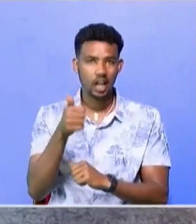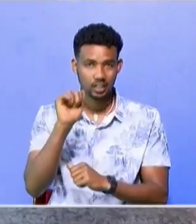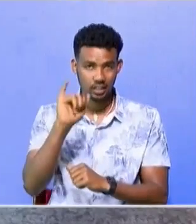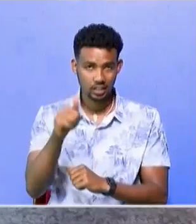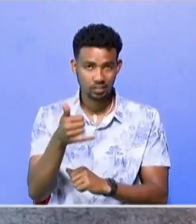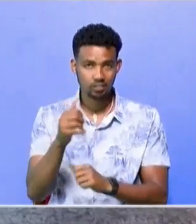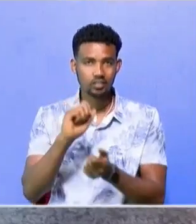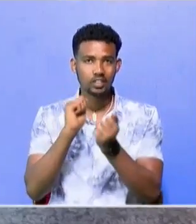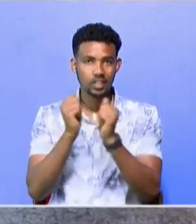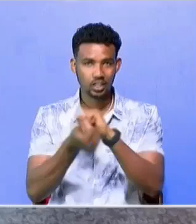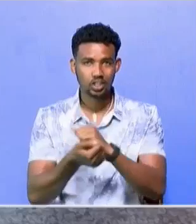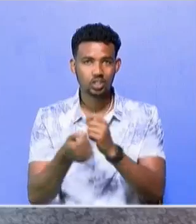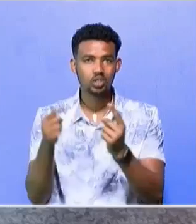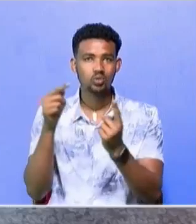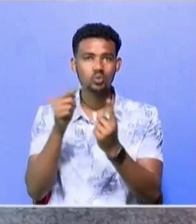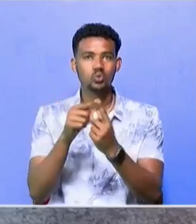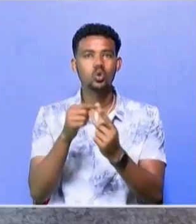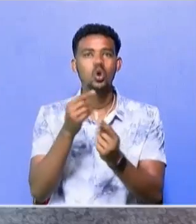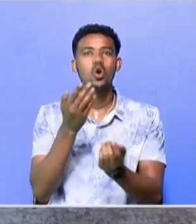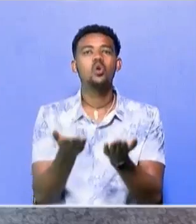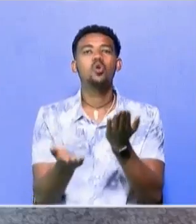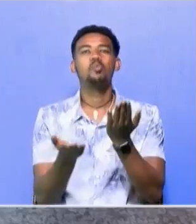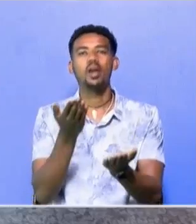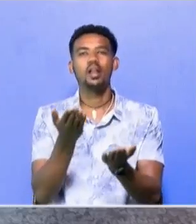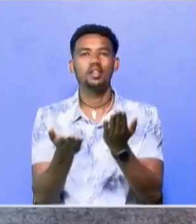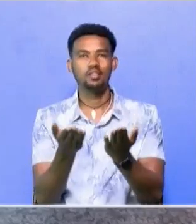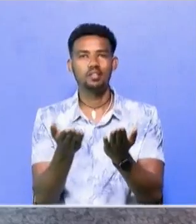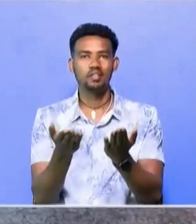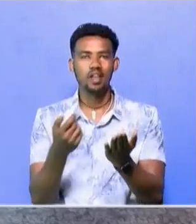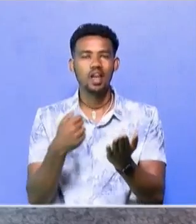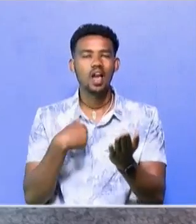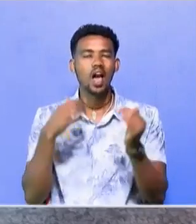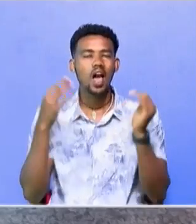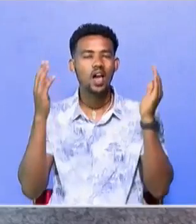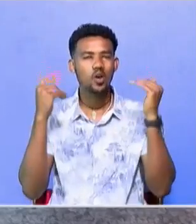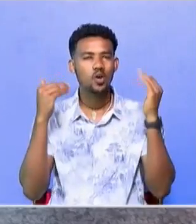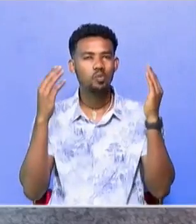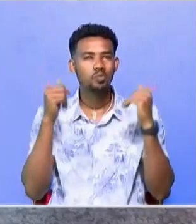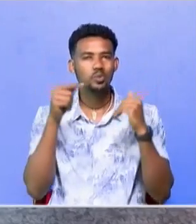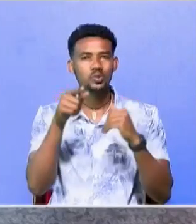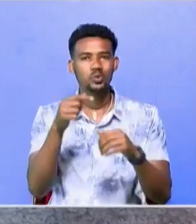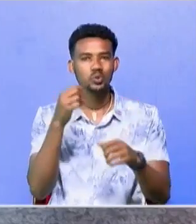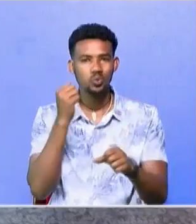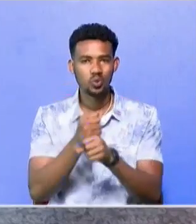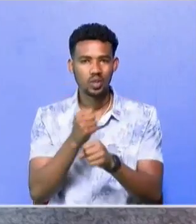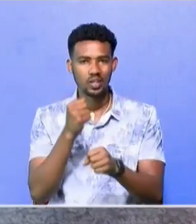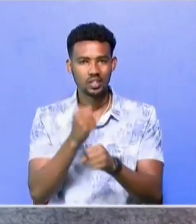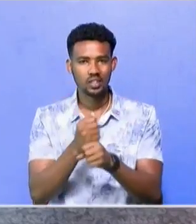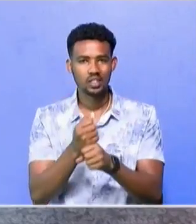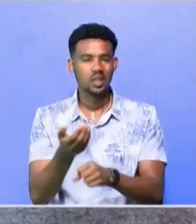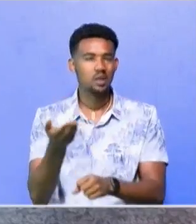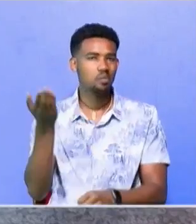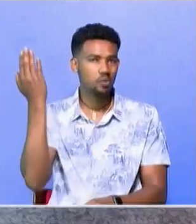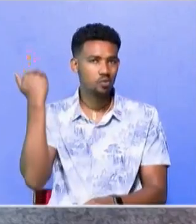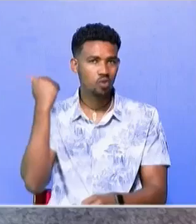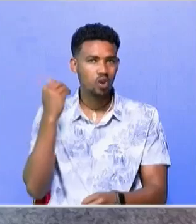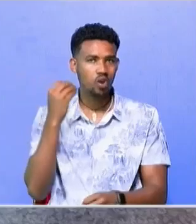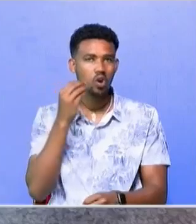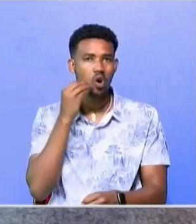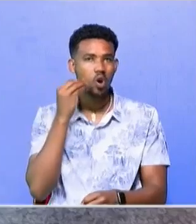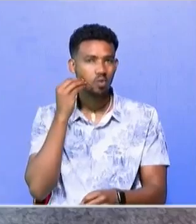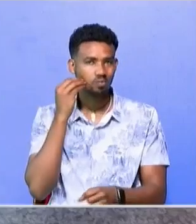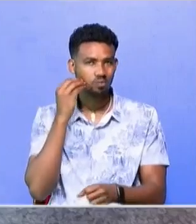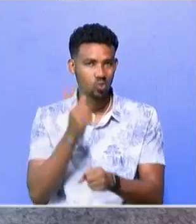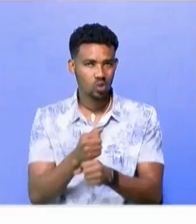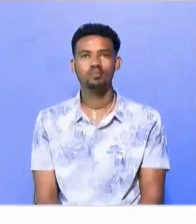comparison. I hope you all are doing your homework before. Let us start our